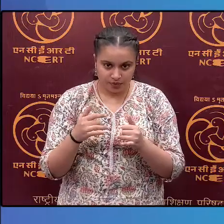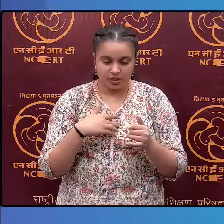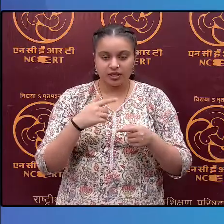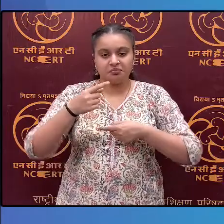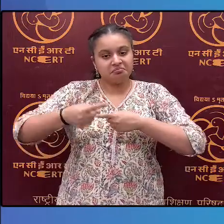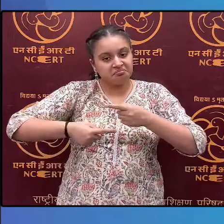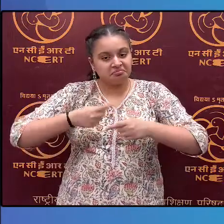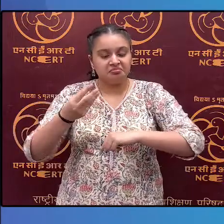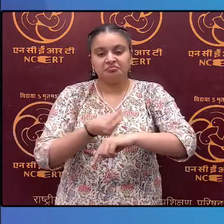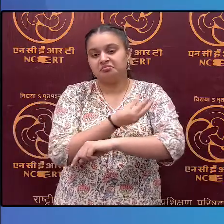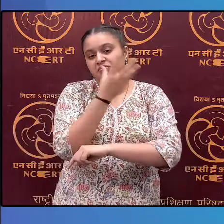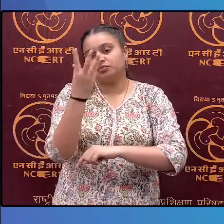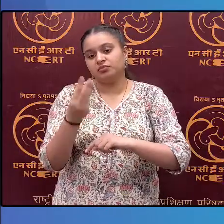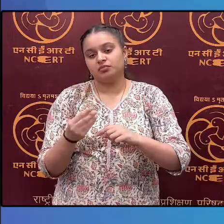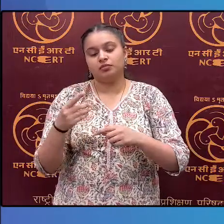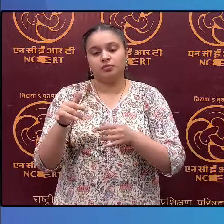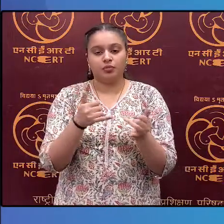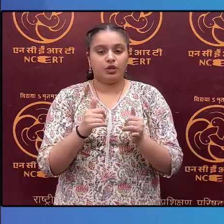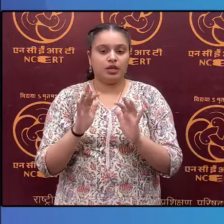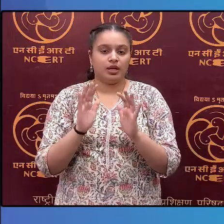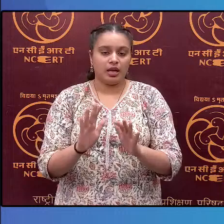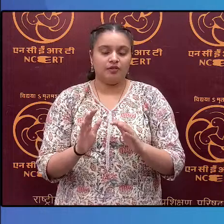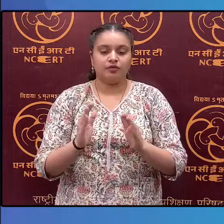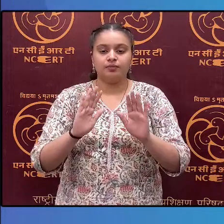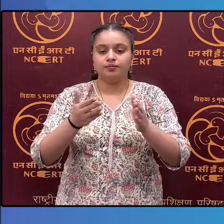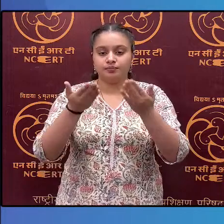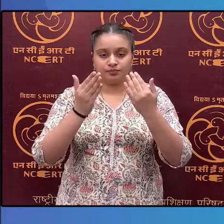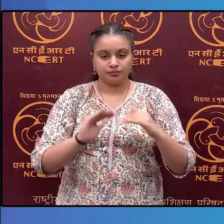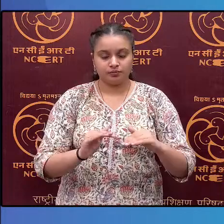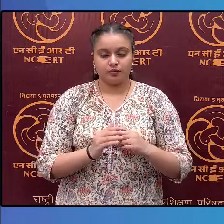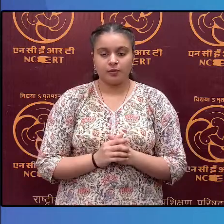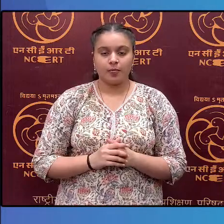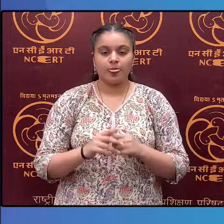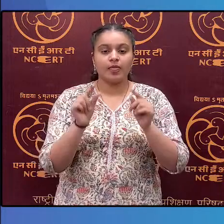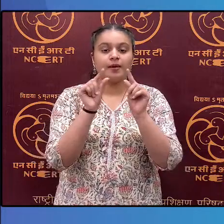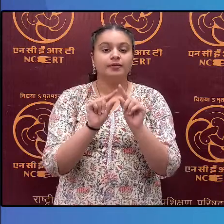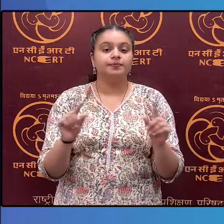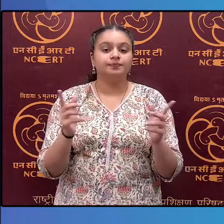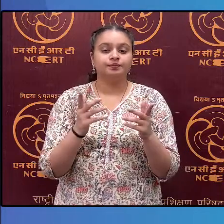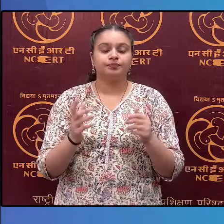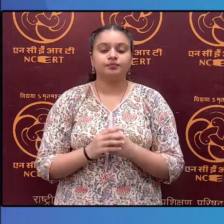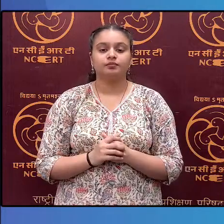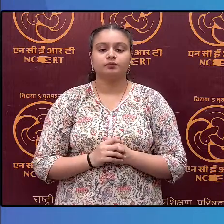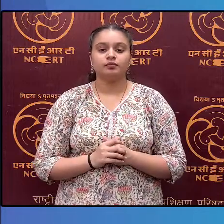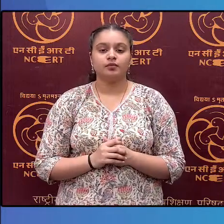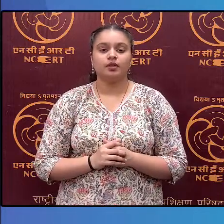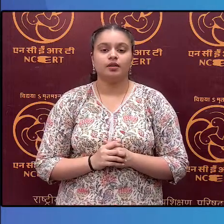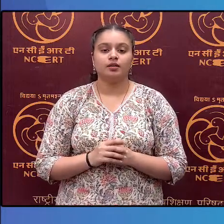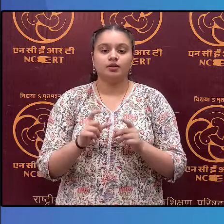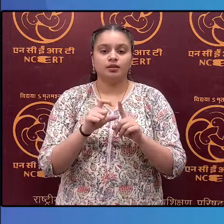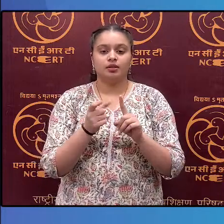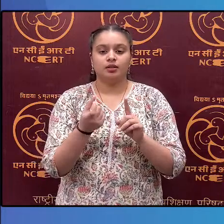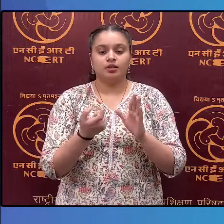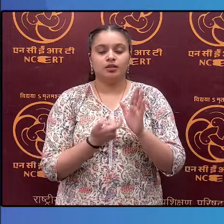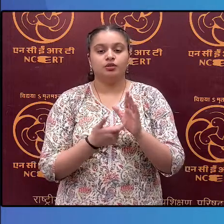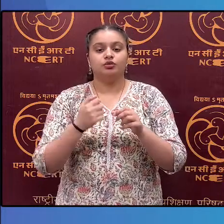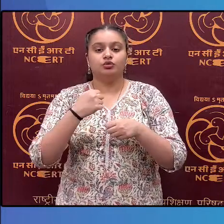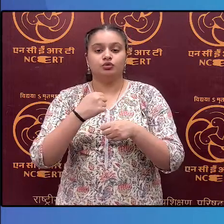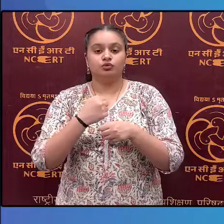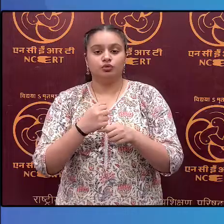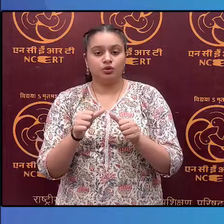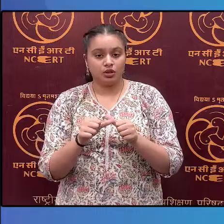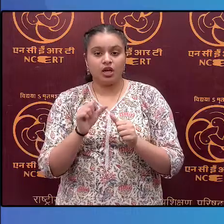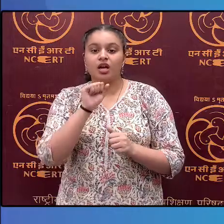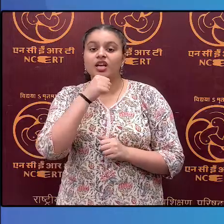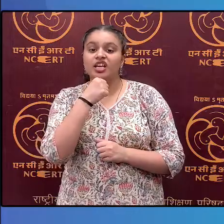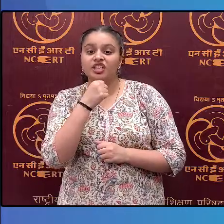every day. Moving on to the next one, the sentence says, Durga is 5 years old.